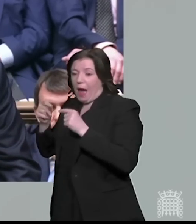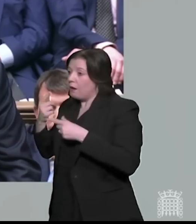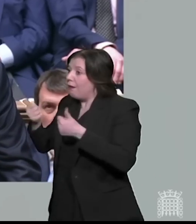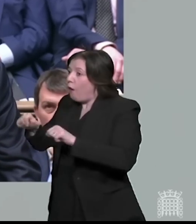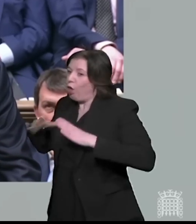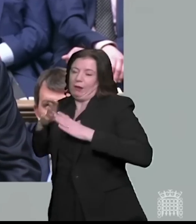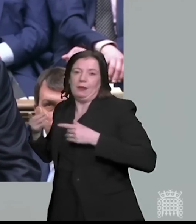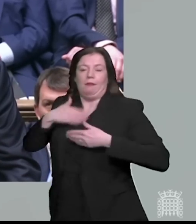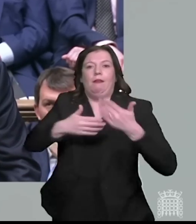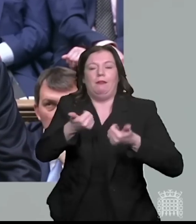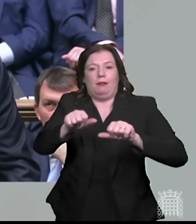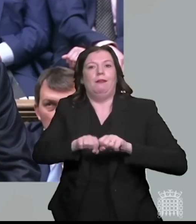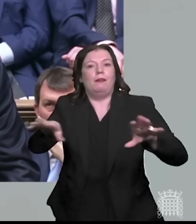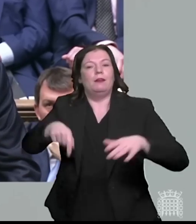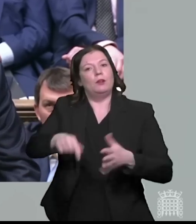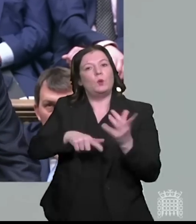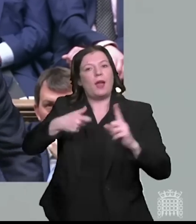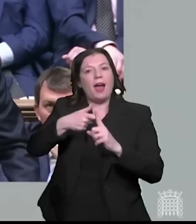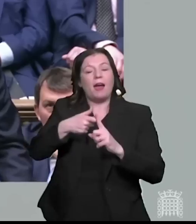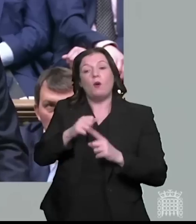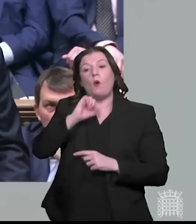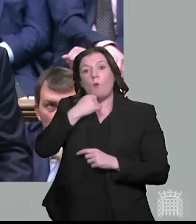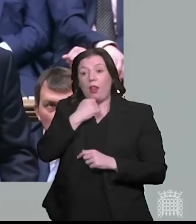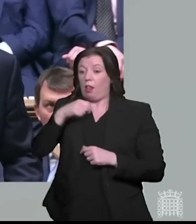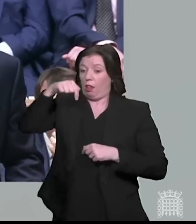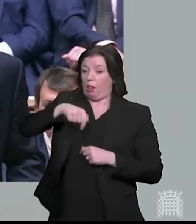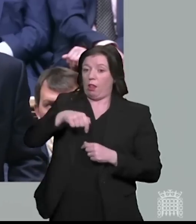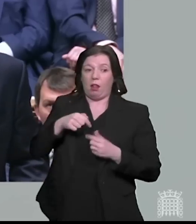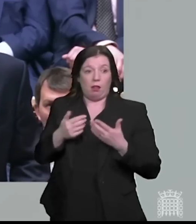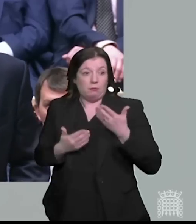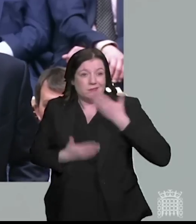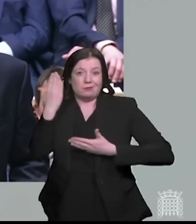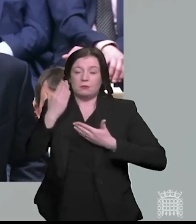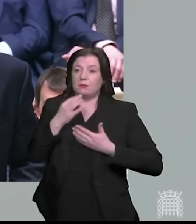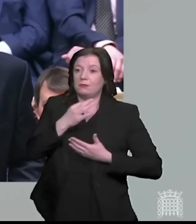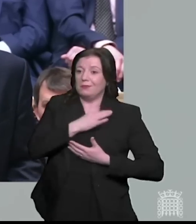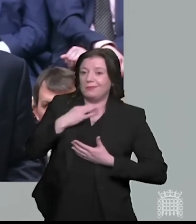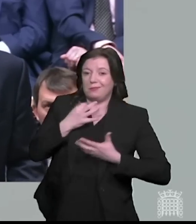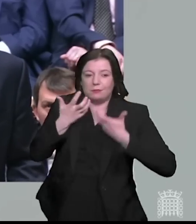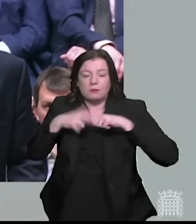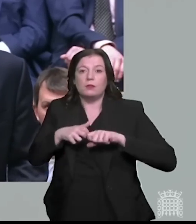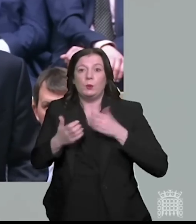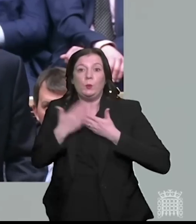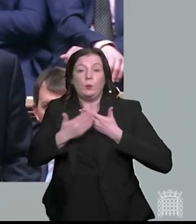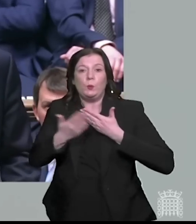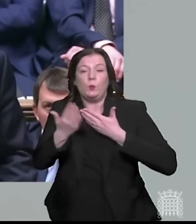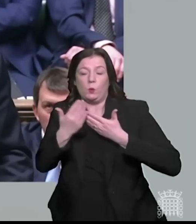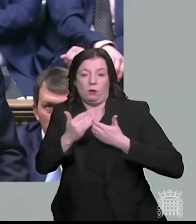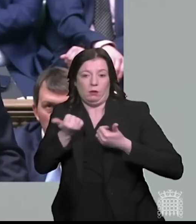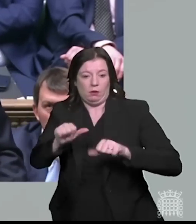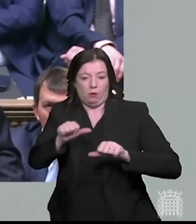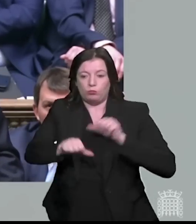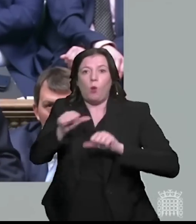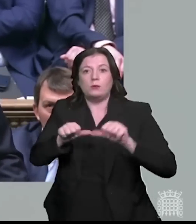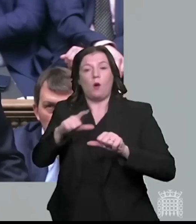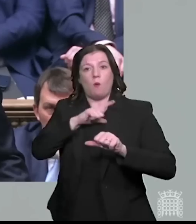same time, they will set up a swift new approval process for the most cutting-edge medicines and devices to ensure the UK becomes a global